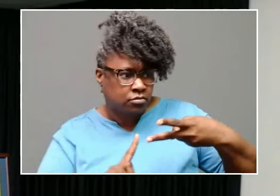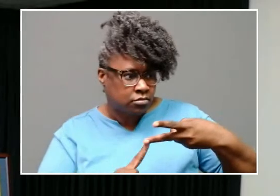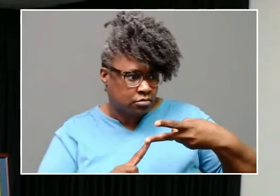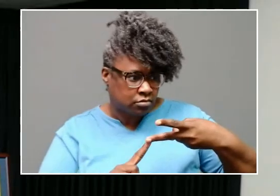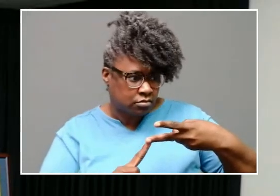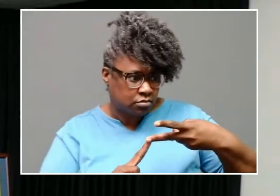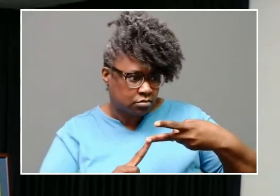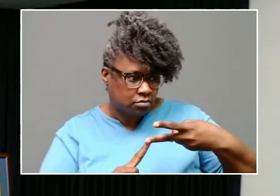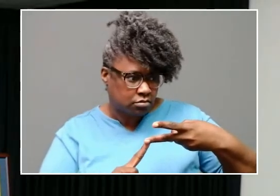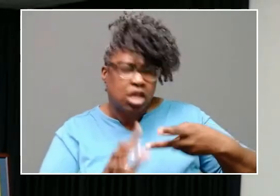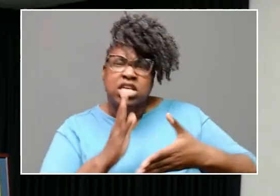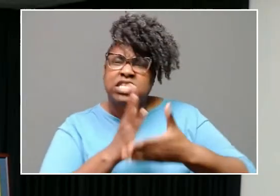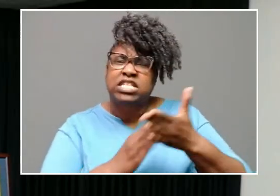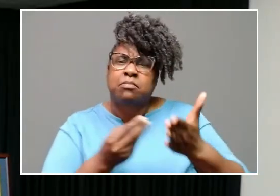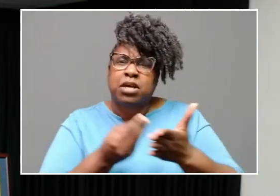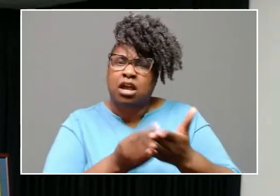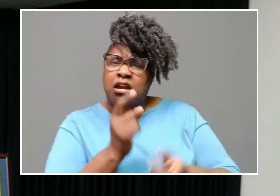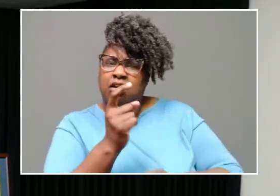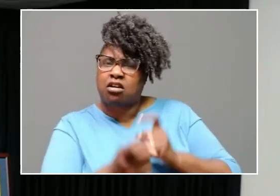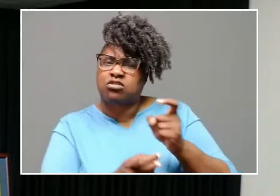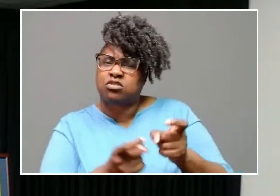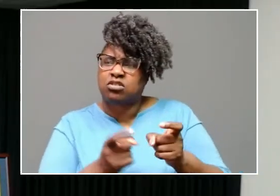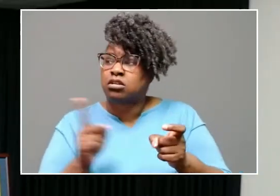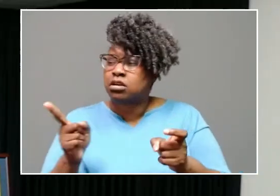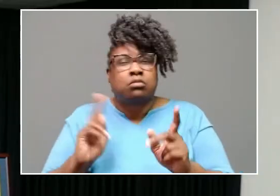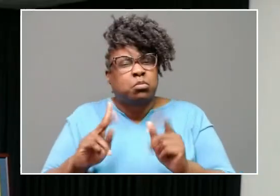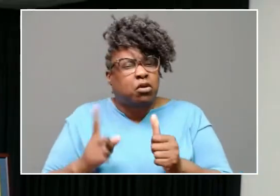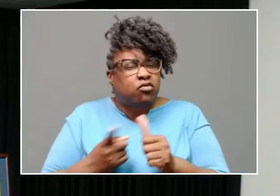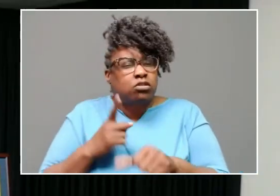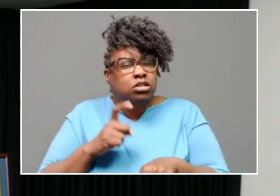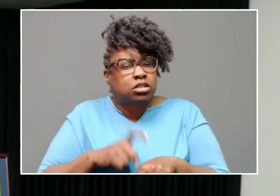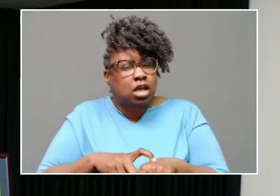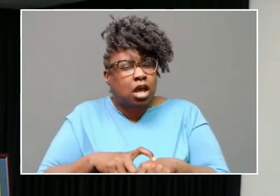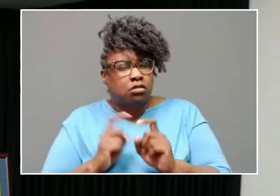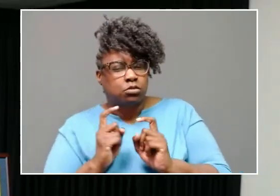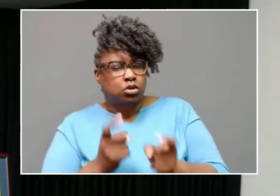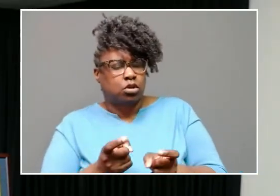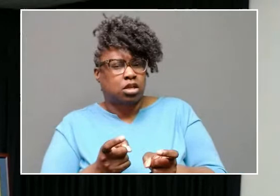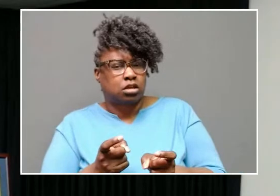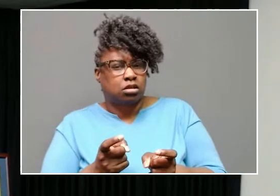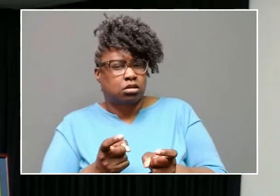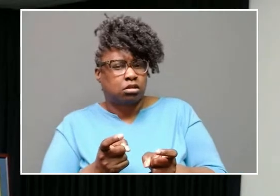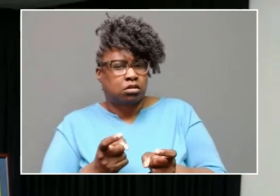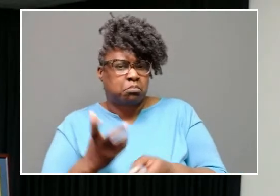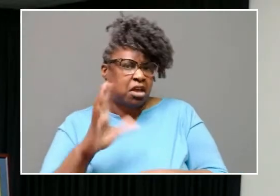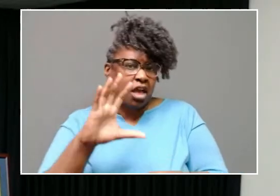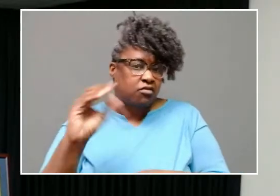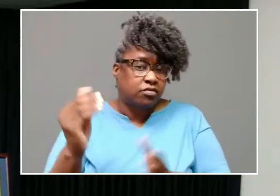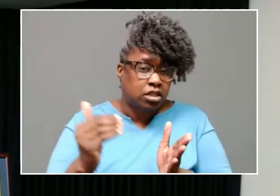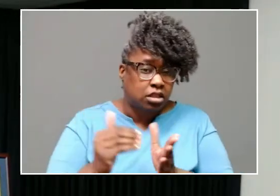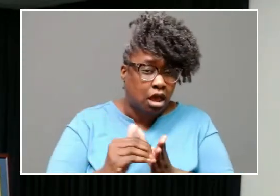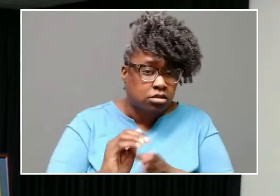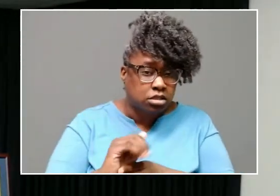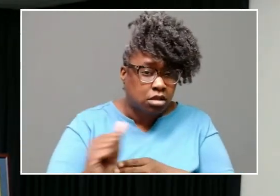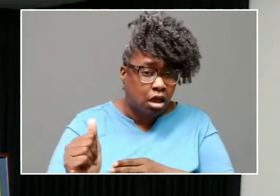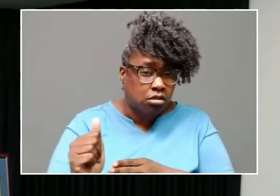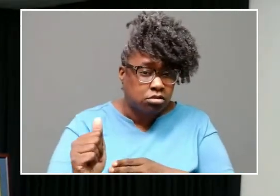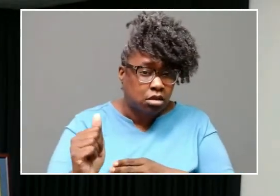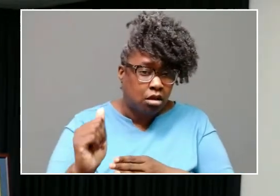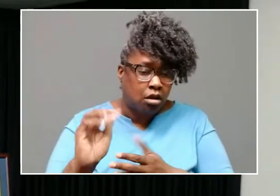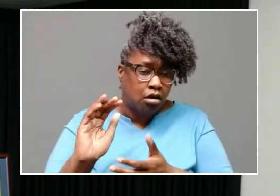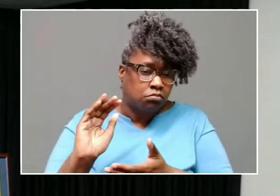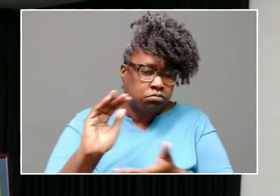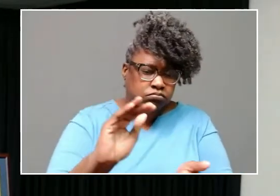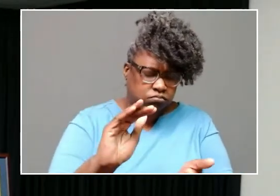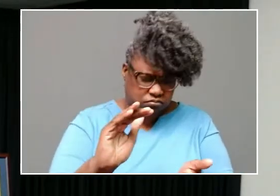bit unusual in terms of first-time donations, such as, let's say, $15,000 from a diesel mechanic in Corbin. How